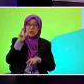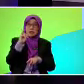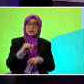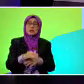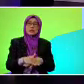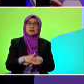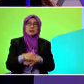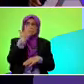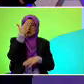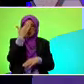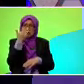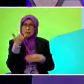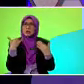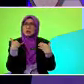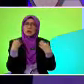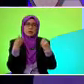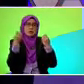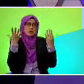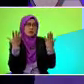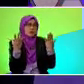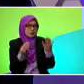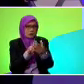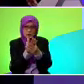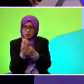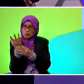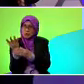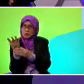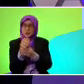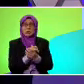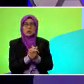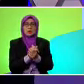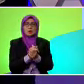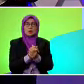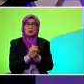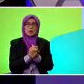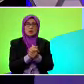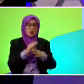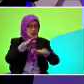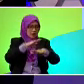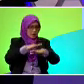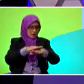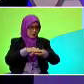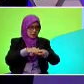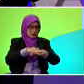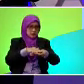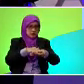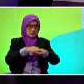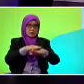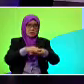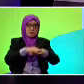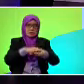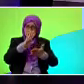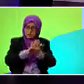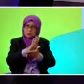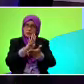our bags, or if you have seen damped boxes, or even papers that are damp. And I also see it